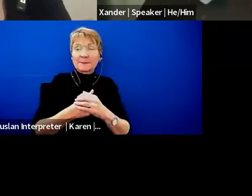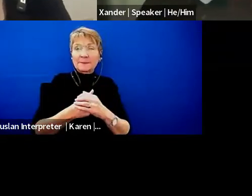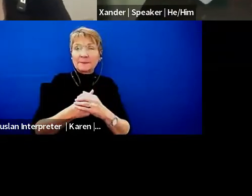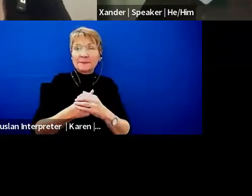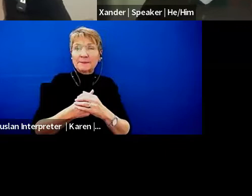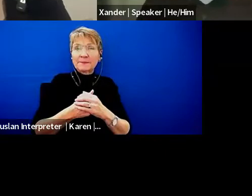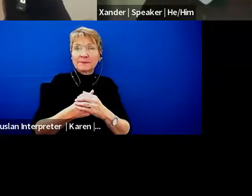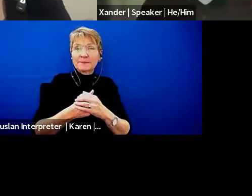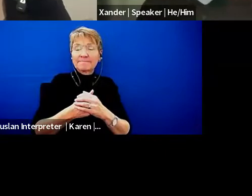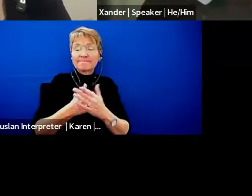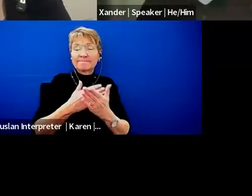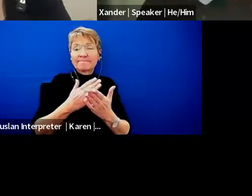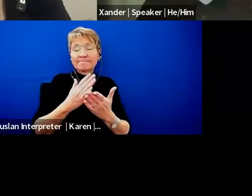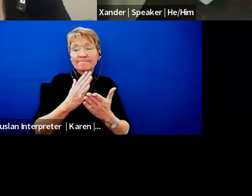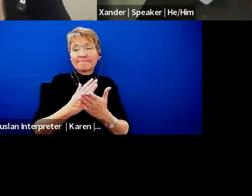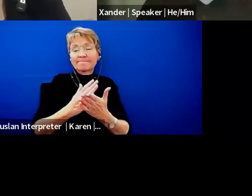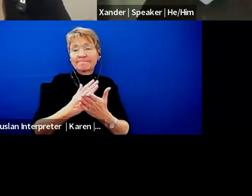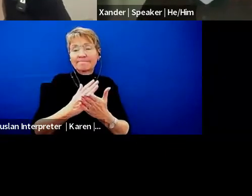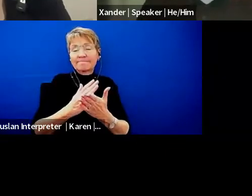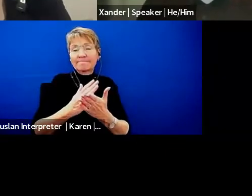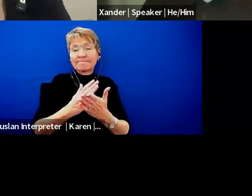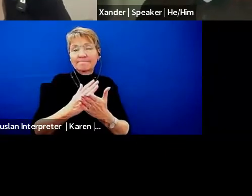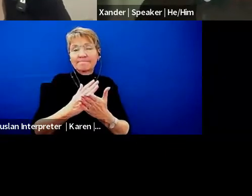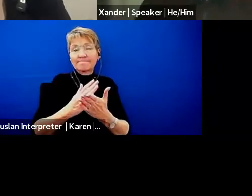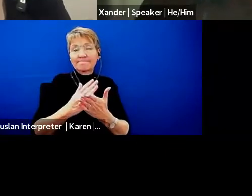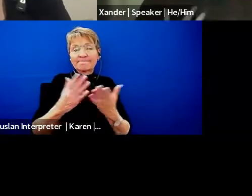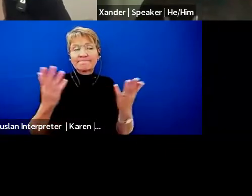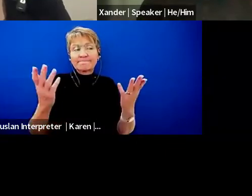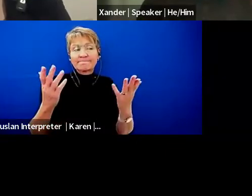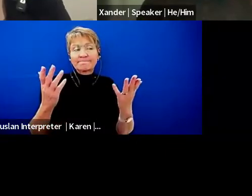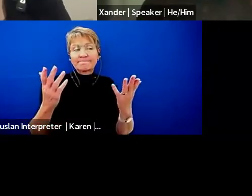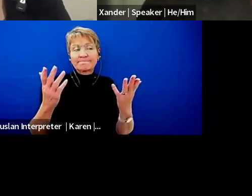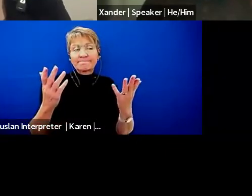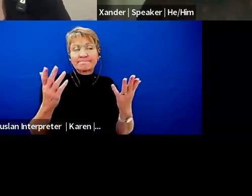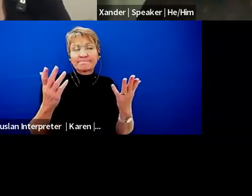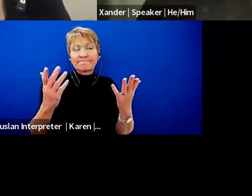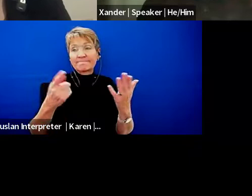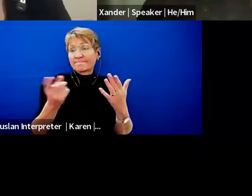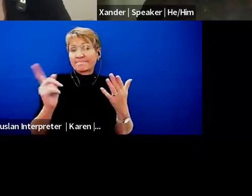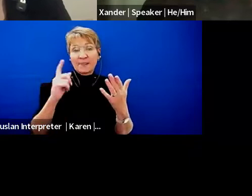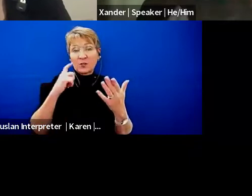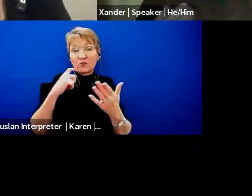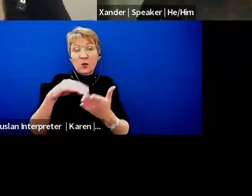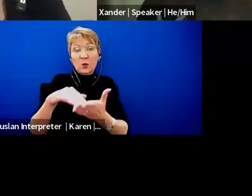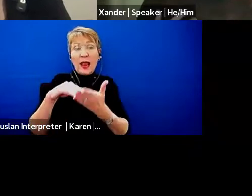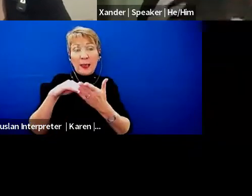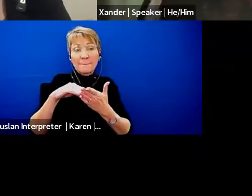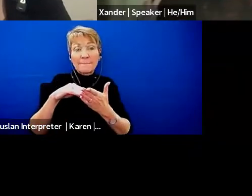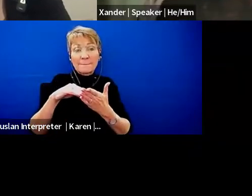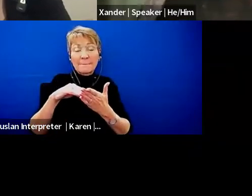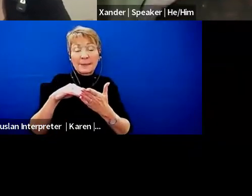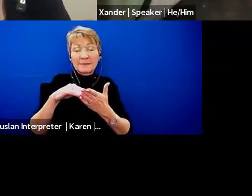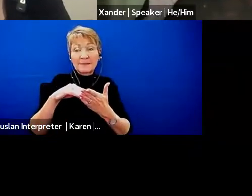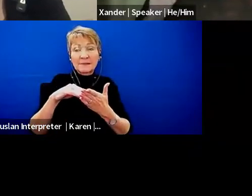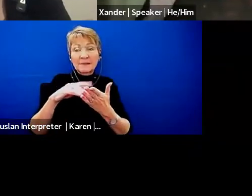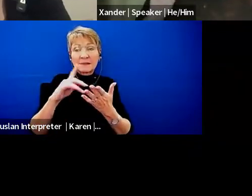It's really hard when people, they're like trying to help, but they don't give you the